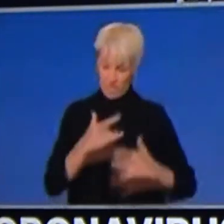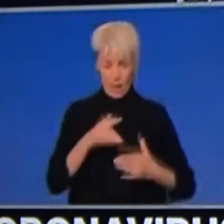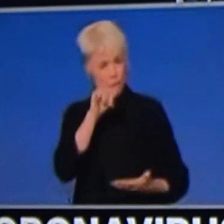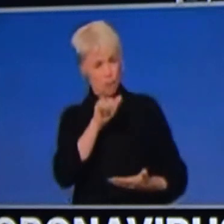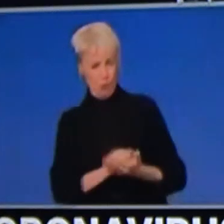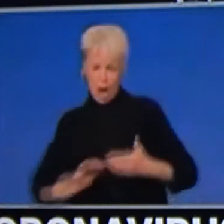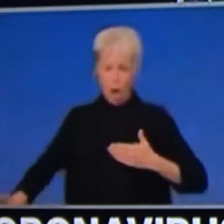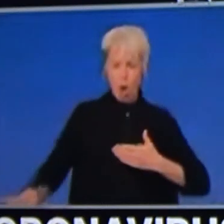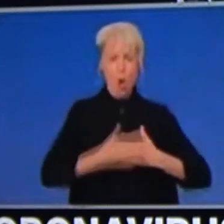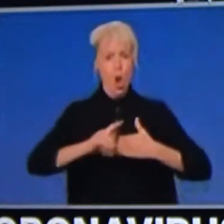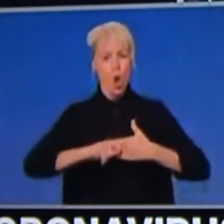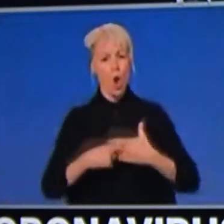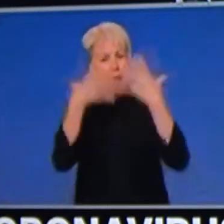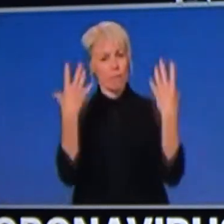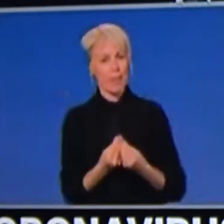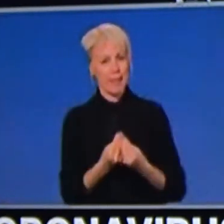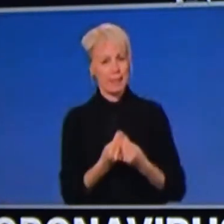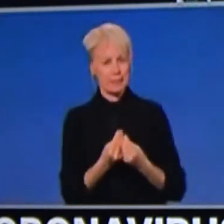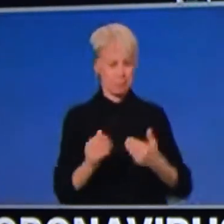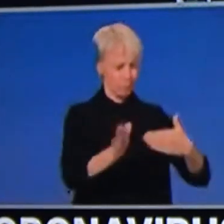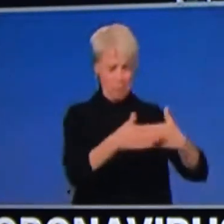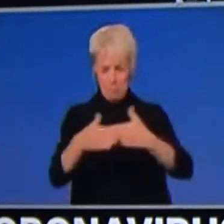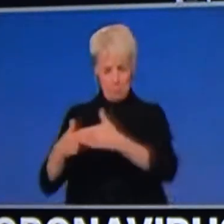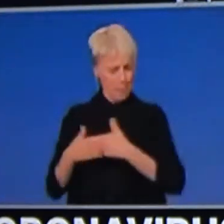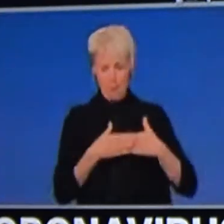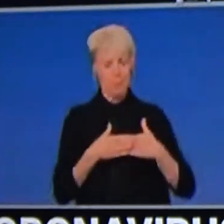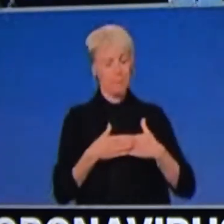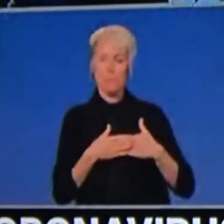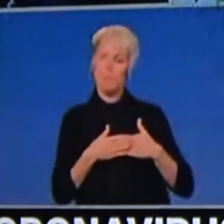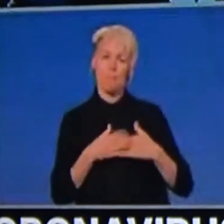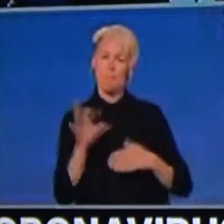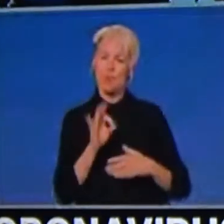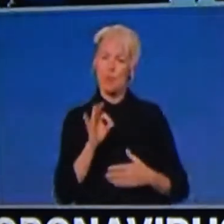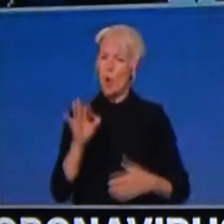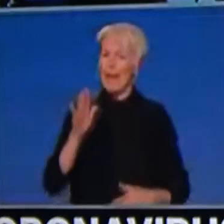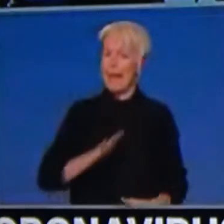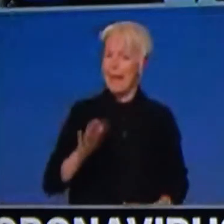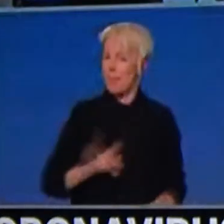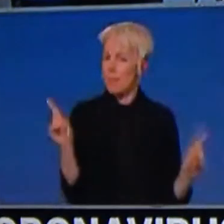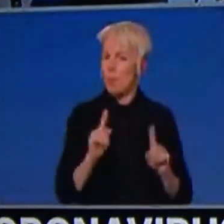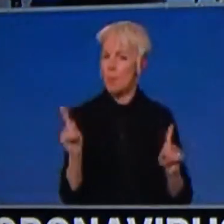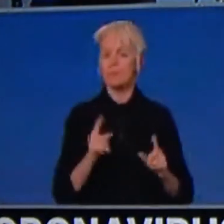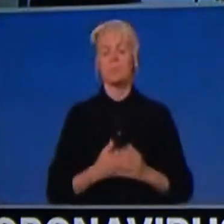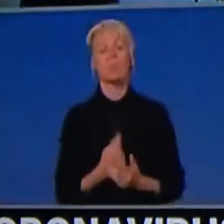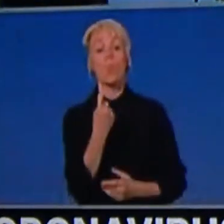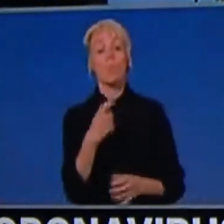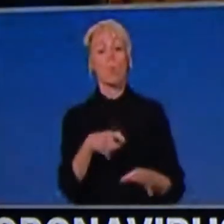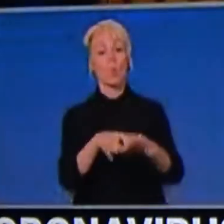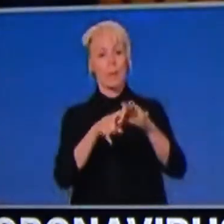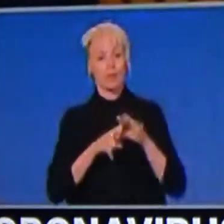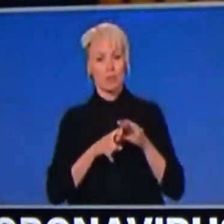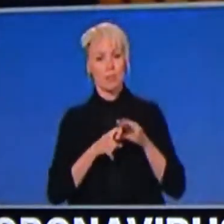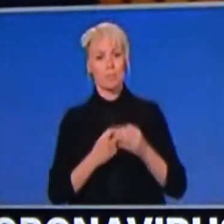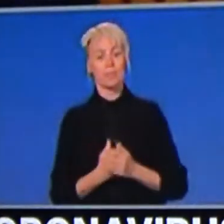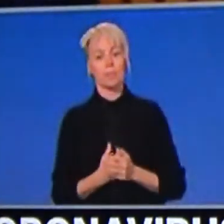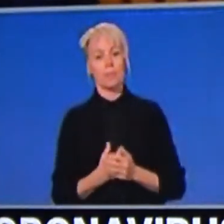have no cases. But if that happens with the measures we're doing now, that would be fantastic. Yeah, last question. Am I allowed to, because I waited till